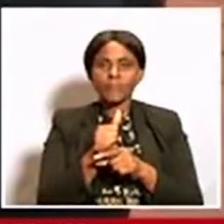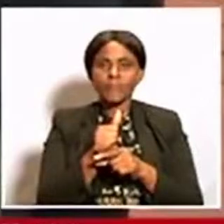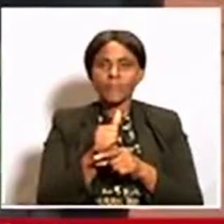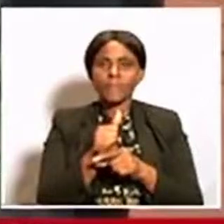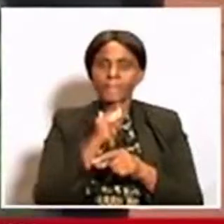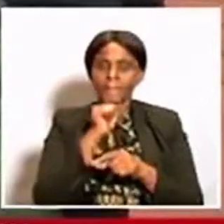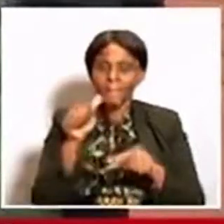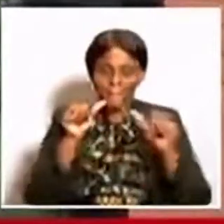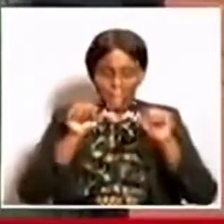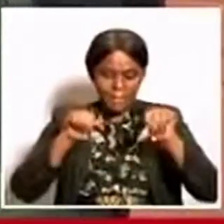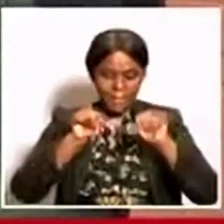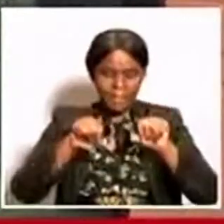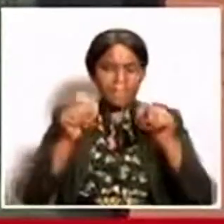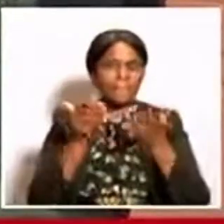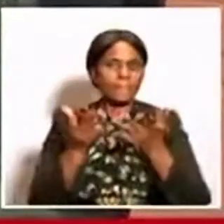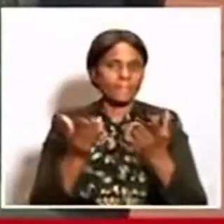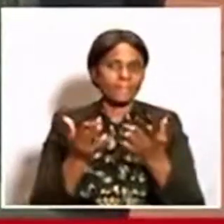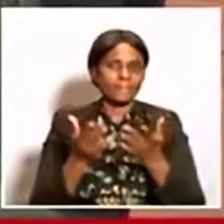audited.